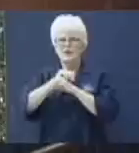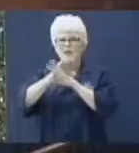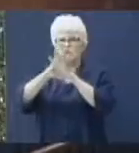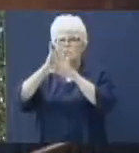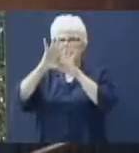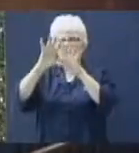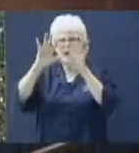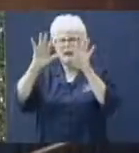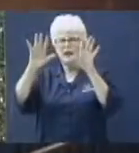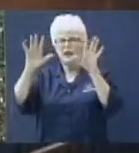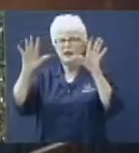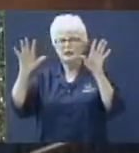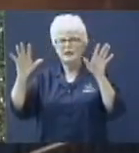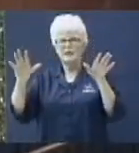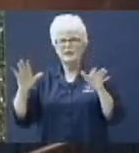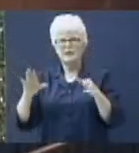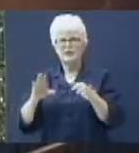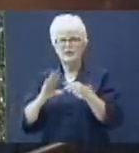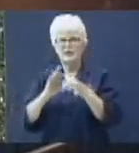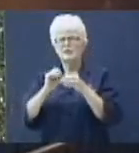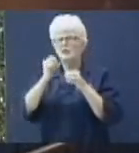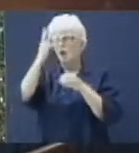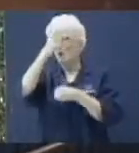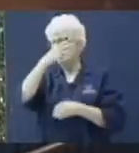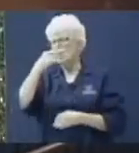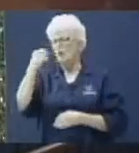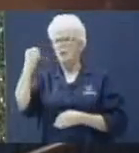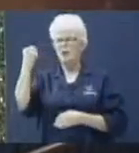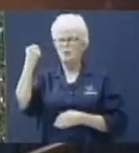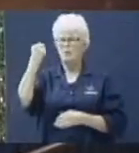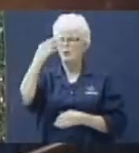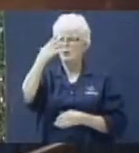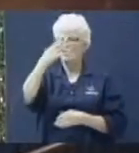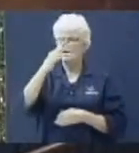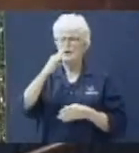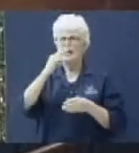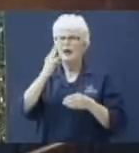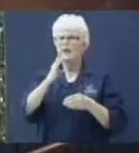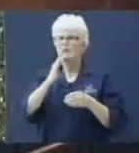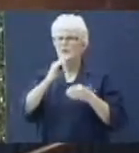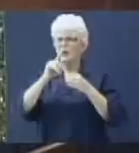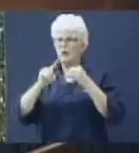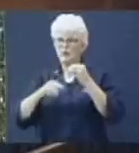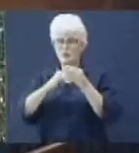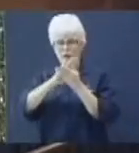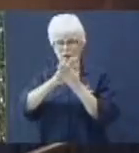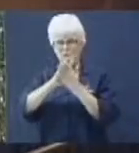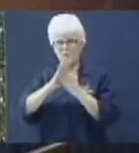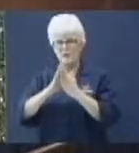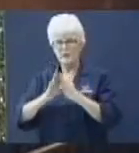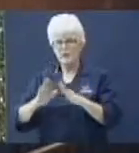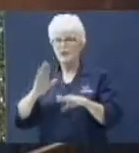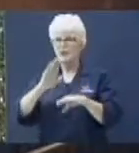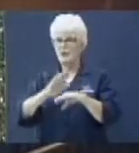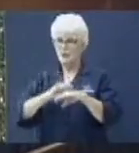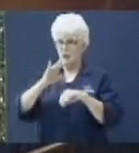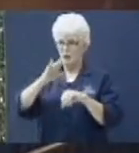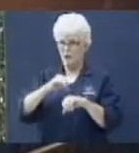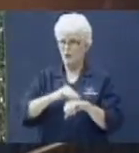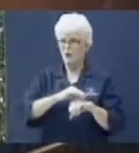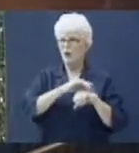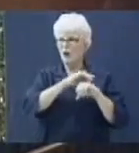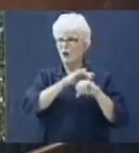a chant sublime, a peace on earth, good.